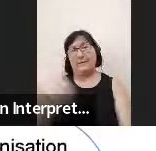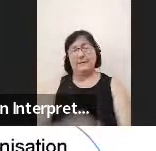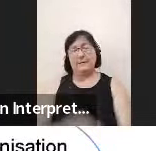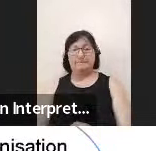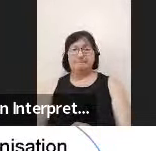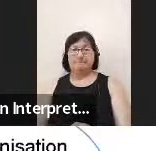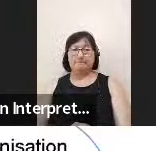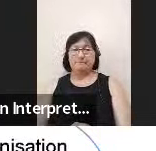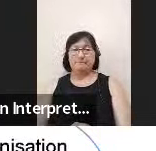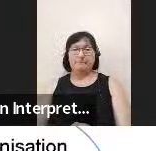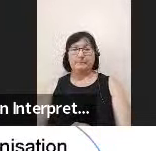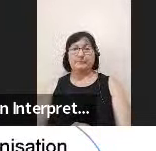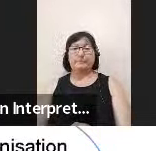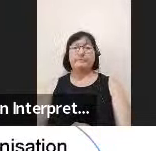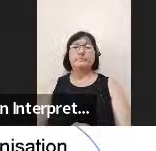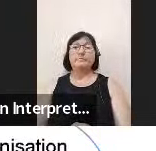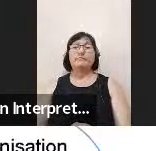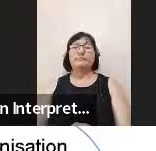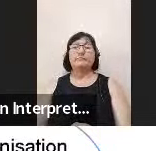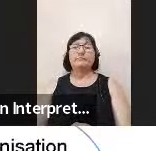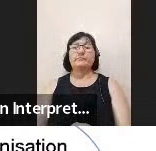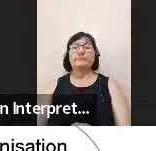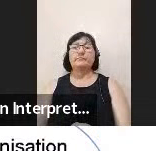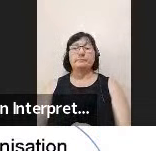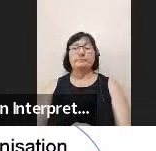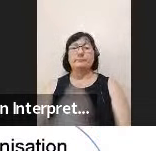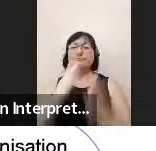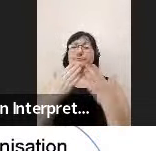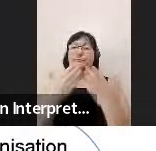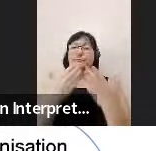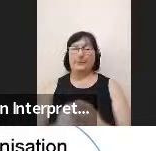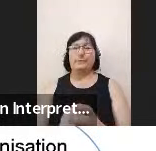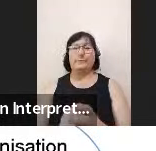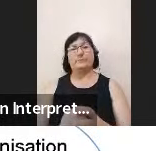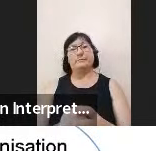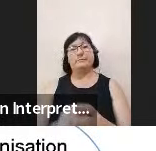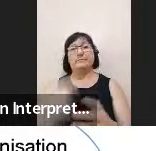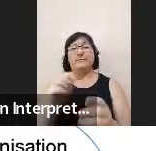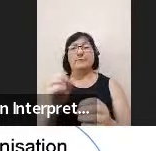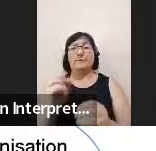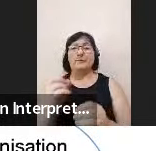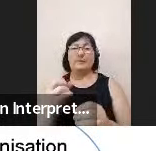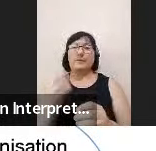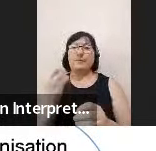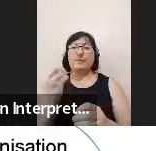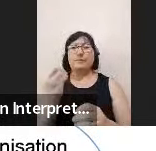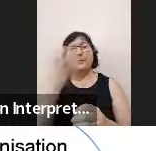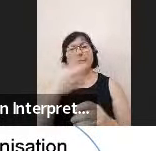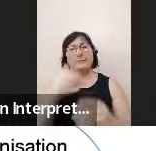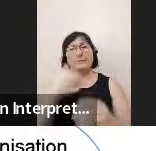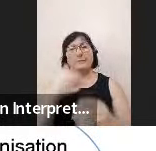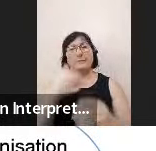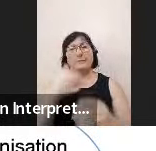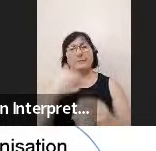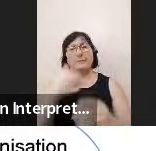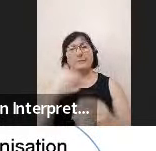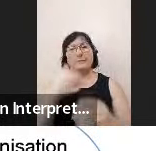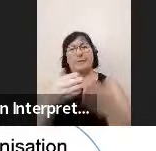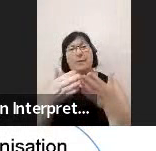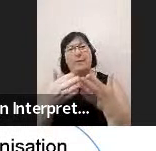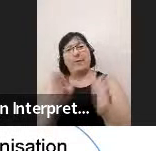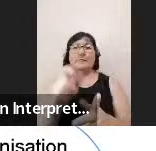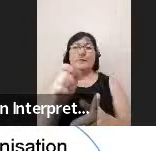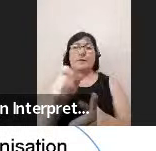Thank you very much, Program Director, and thanks again for the beautiful opening that was said by the head of the Accreditation and Licensing